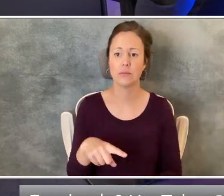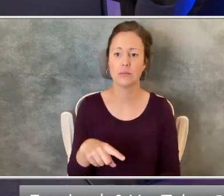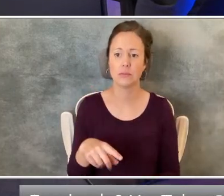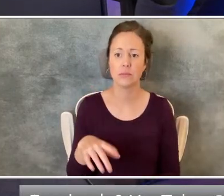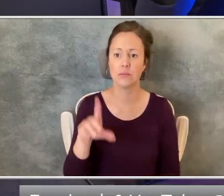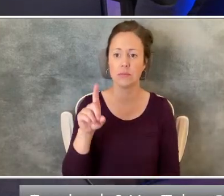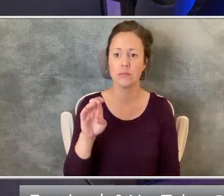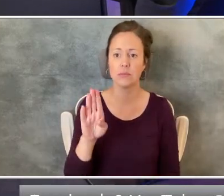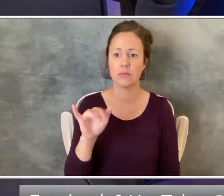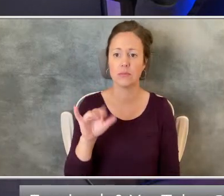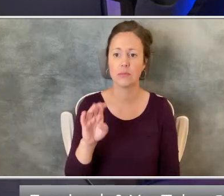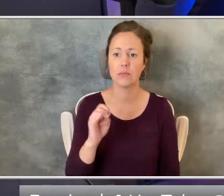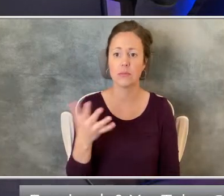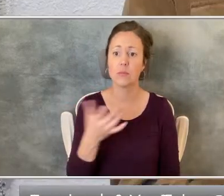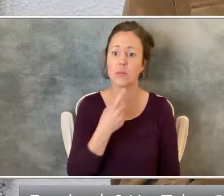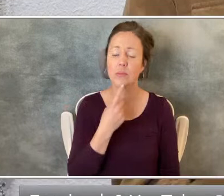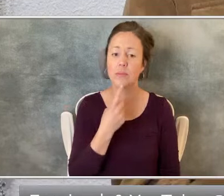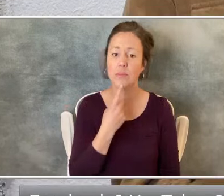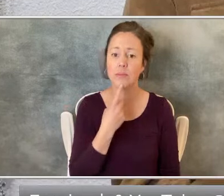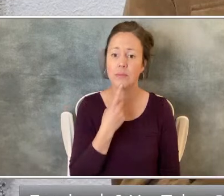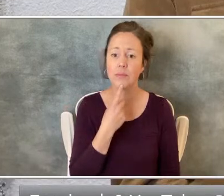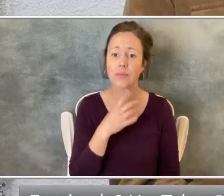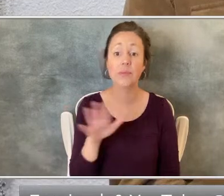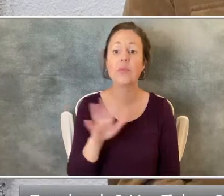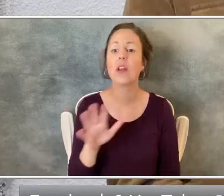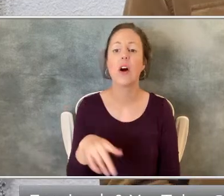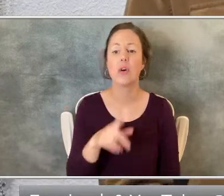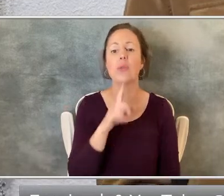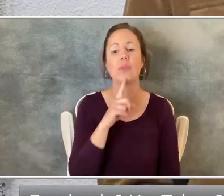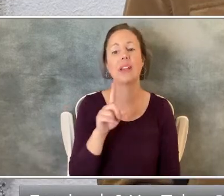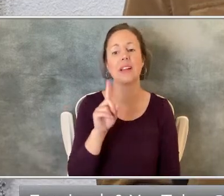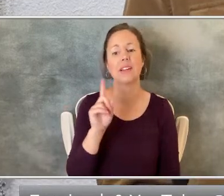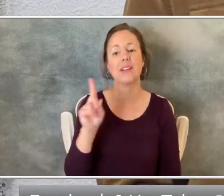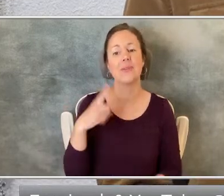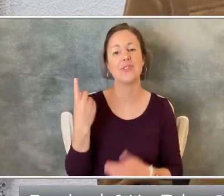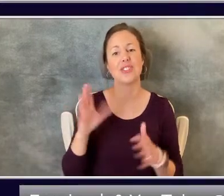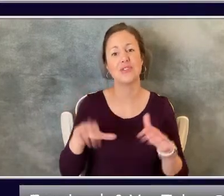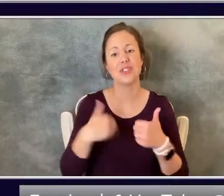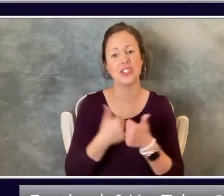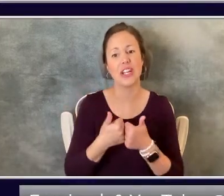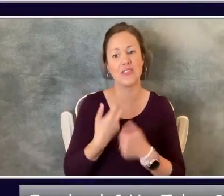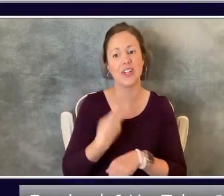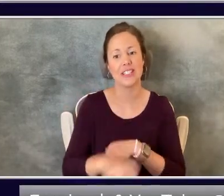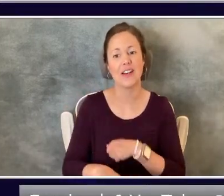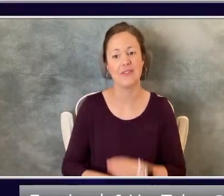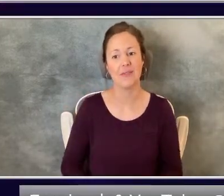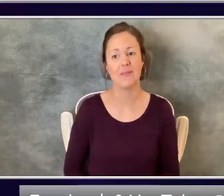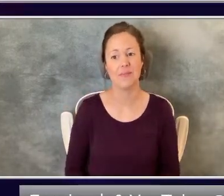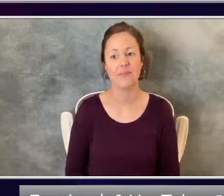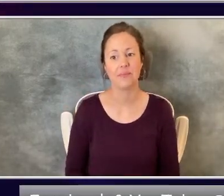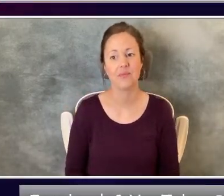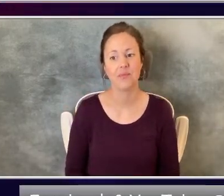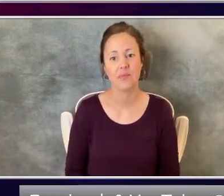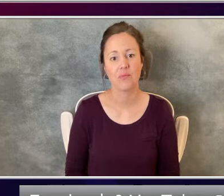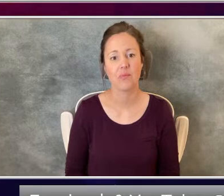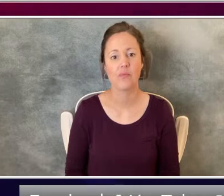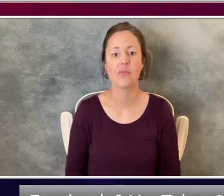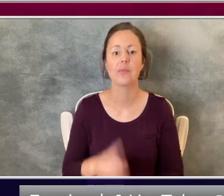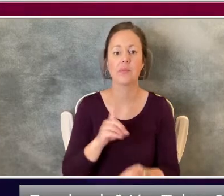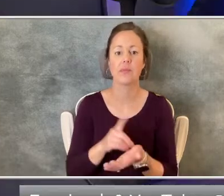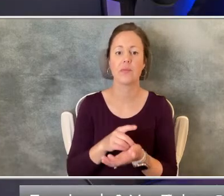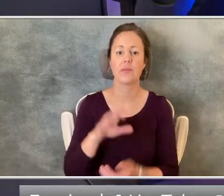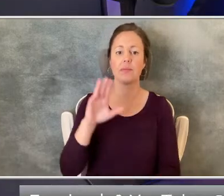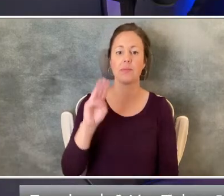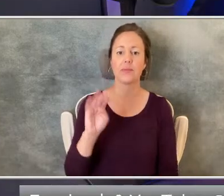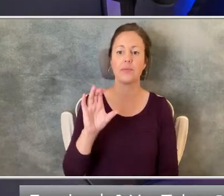saying? No, it was just very difficult, very tough, so. I'm sure. Dr. McGurk, you're not